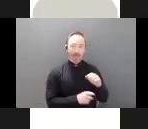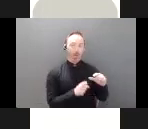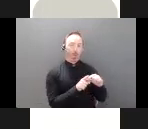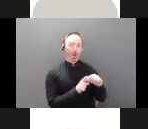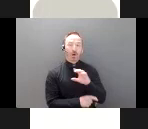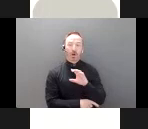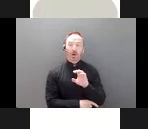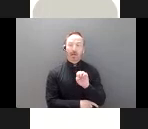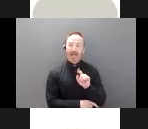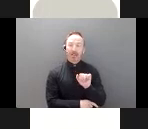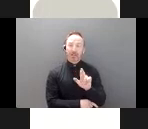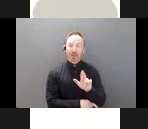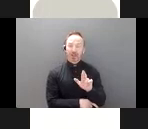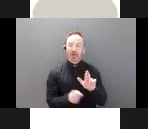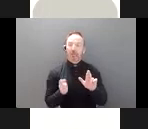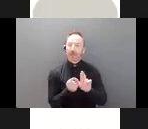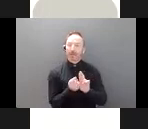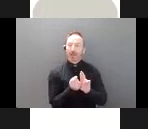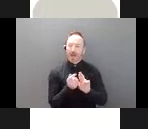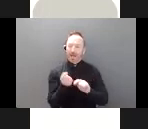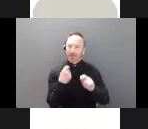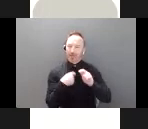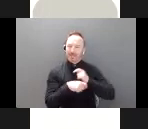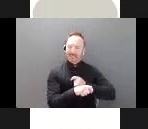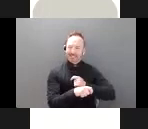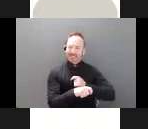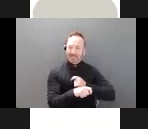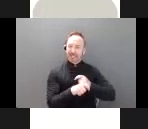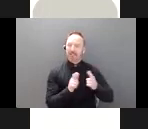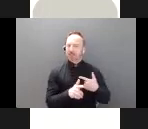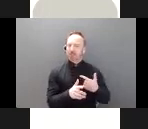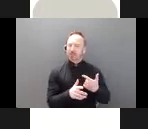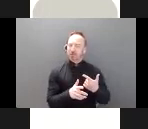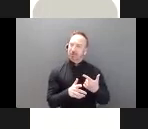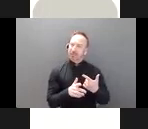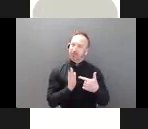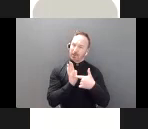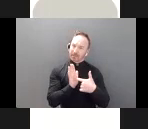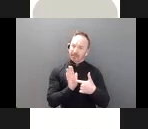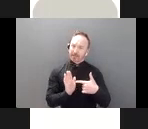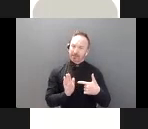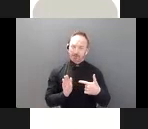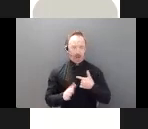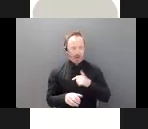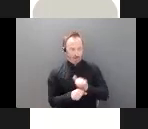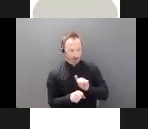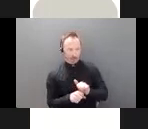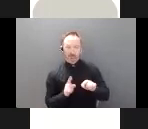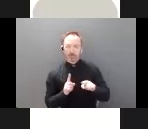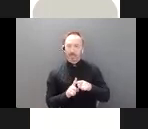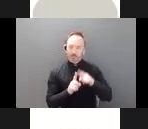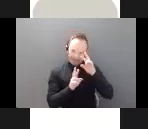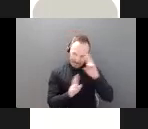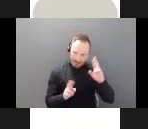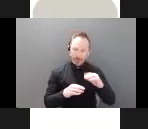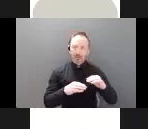something that is more representative of, one, the work we do, and one that is more potentially respectful of the